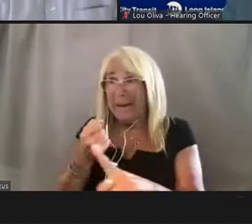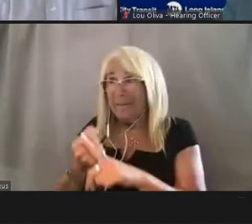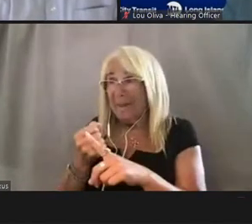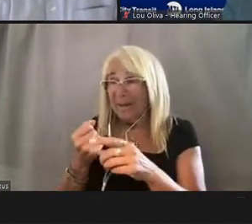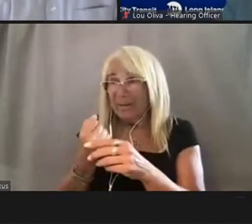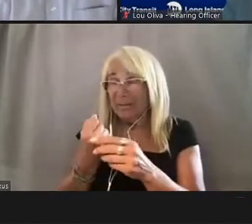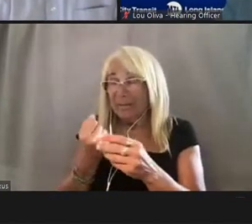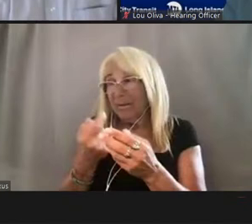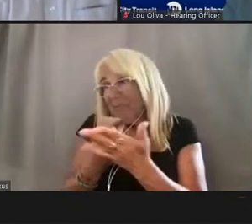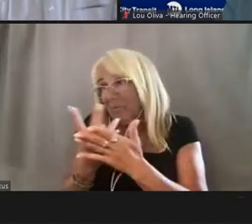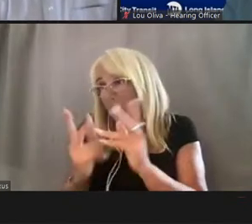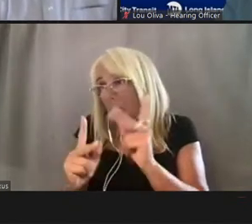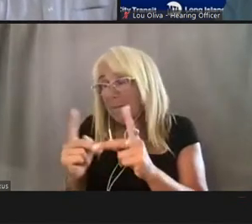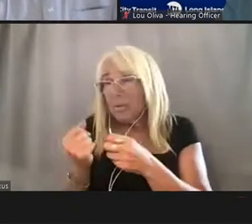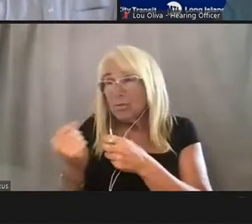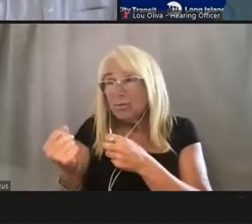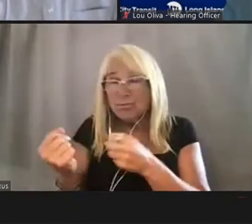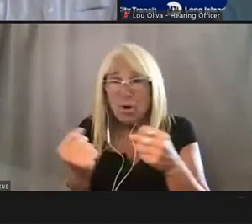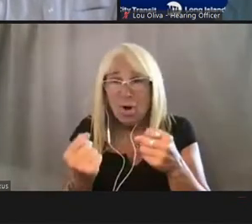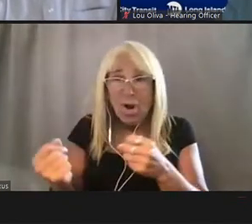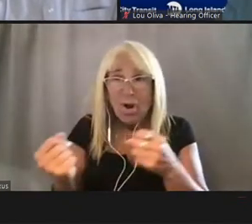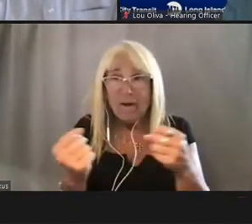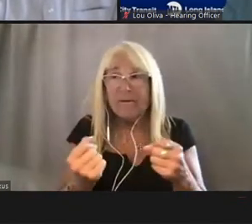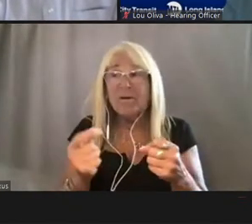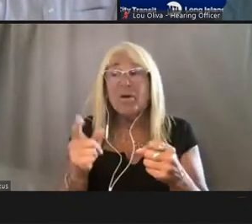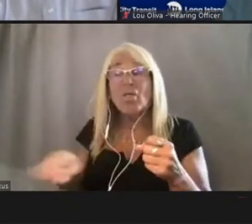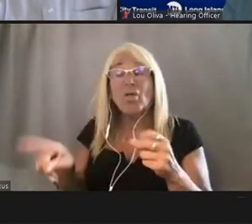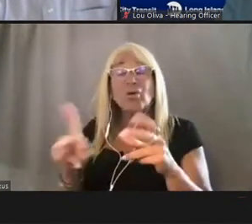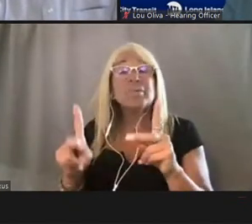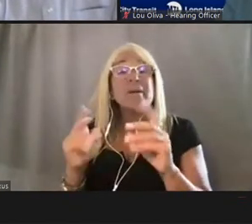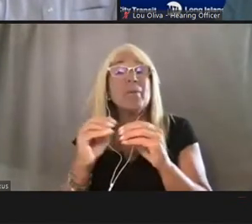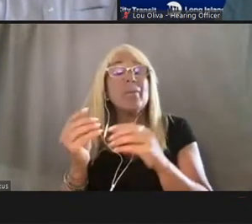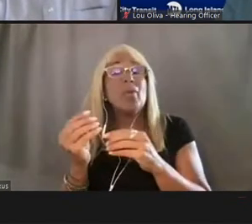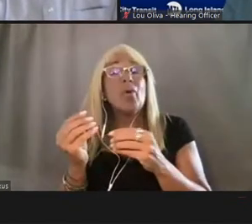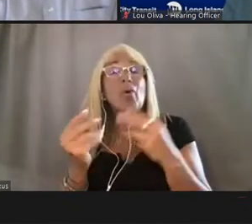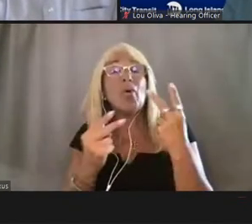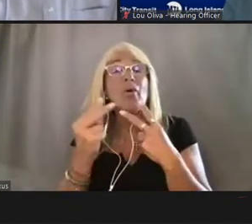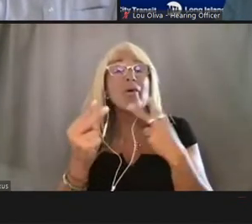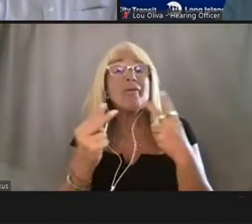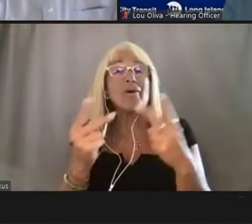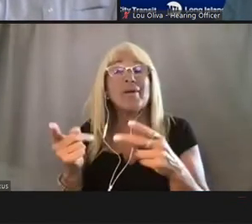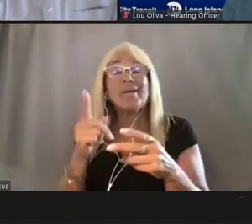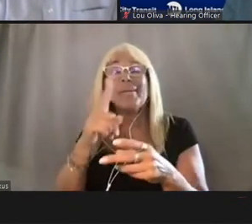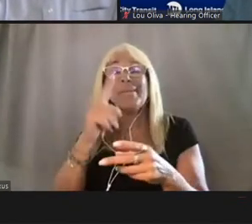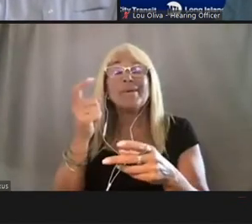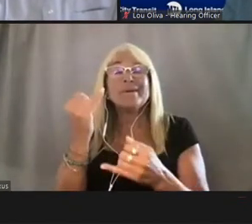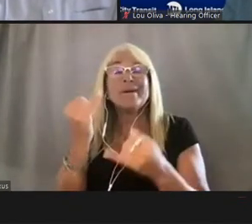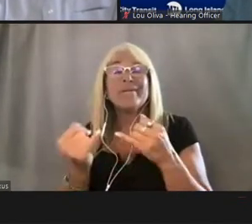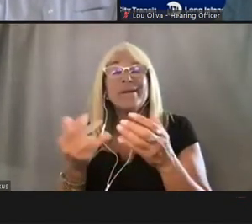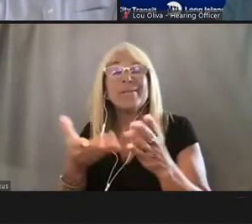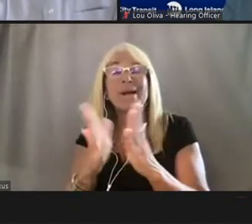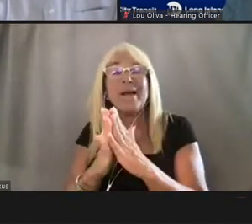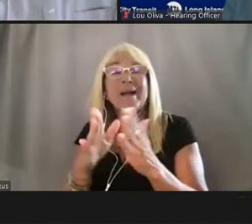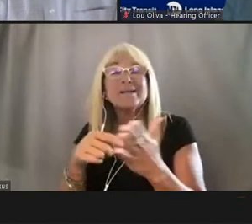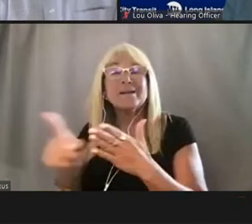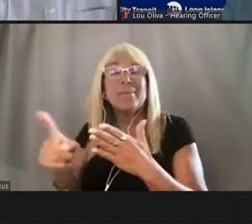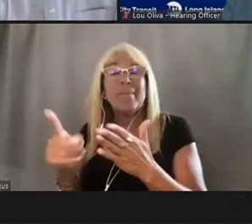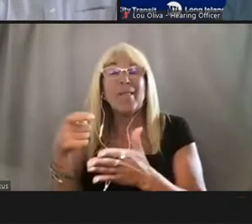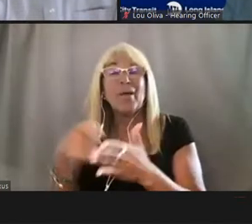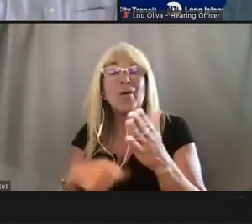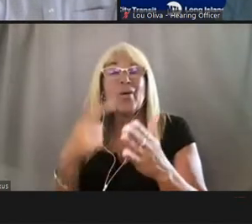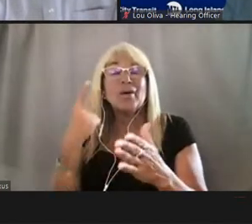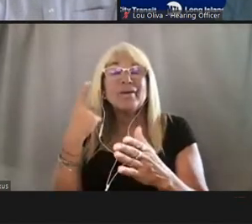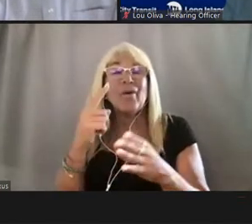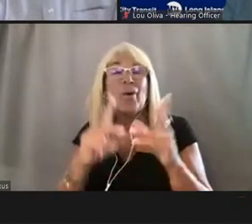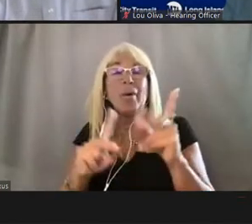however the people who drive are more vocal because they're finally being asked to help pay the costs of all those people who take public transportation